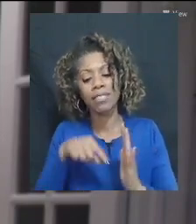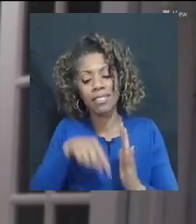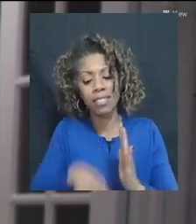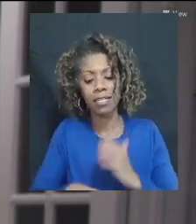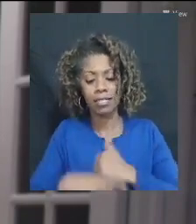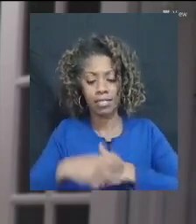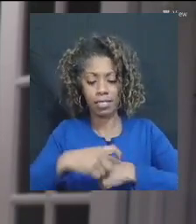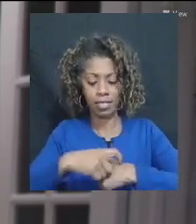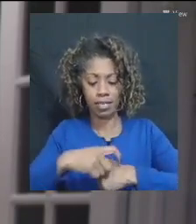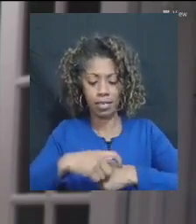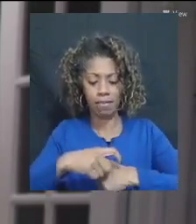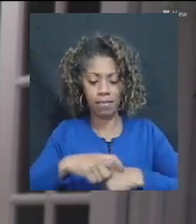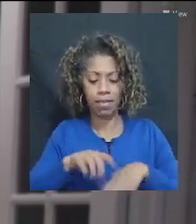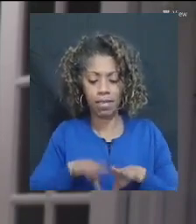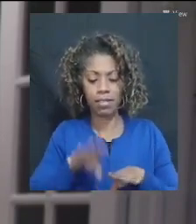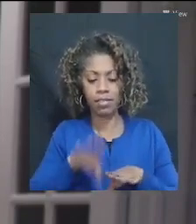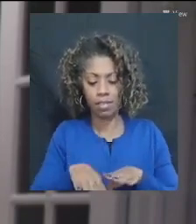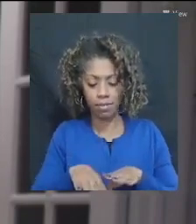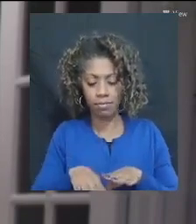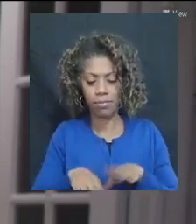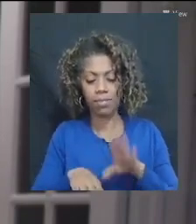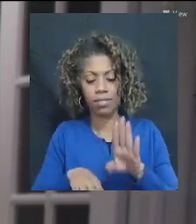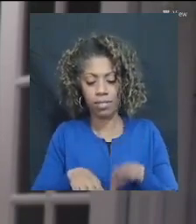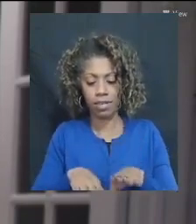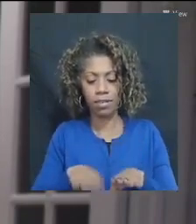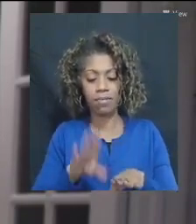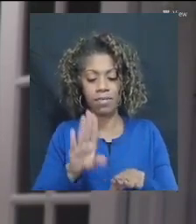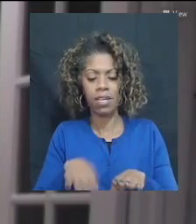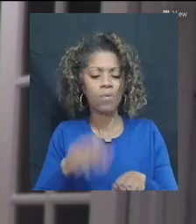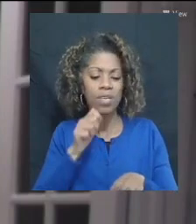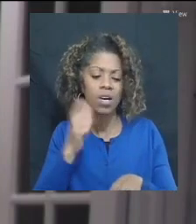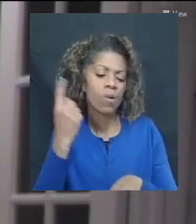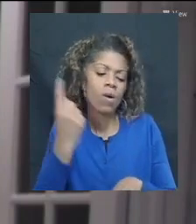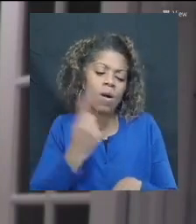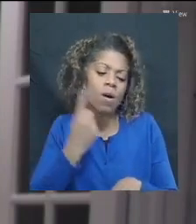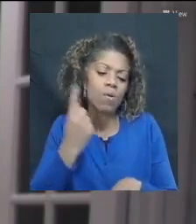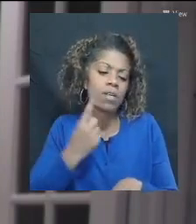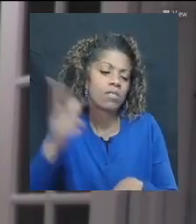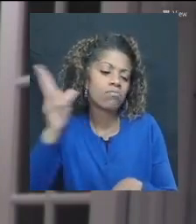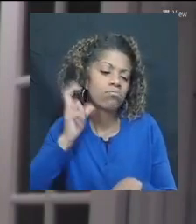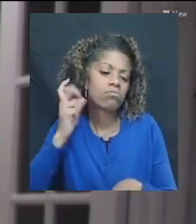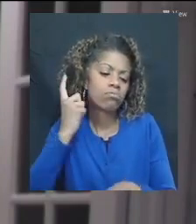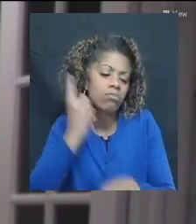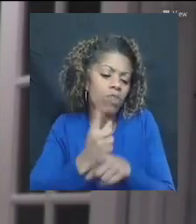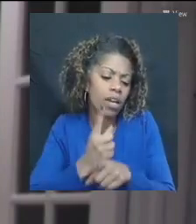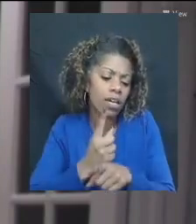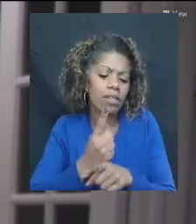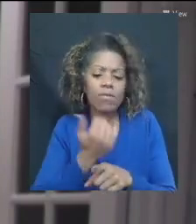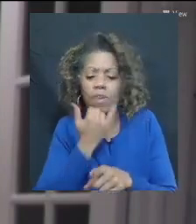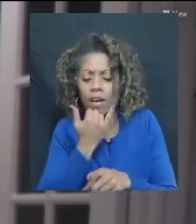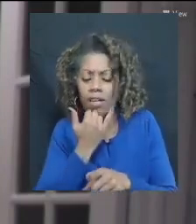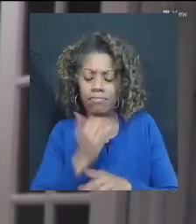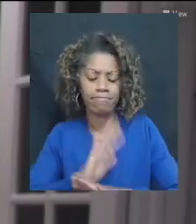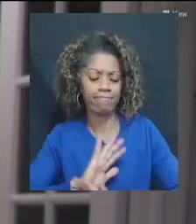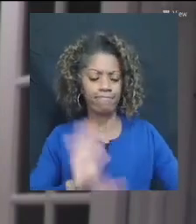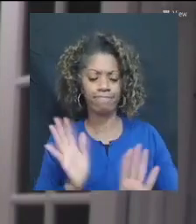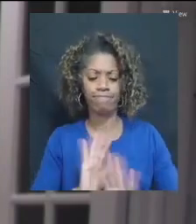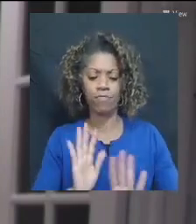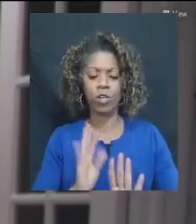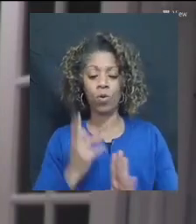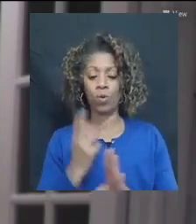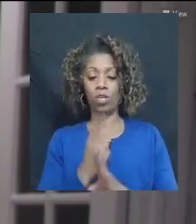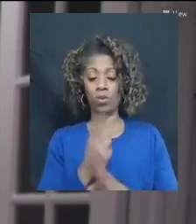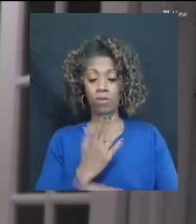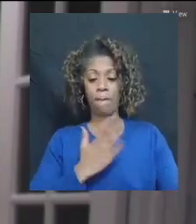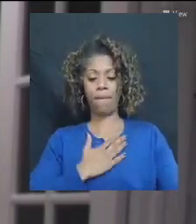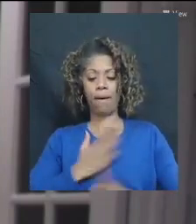always listen to directions. We let the current carry us, push us, force us along the path. We stumble,